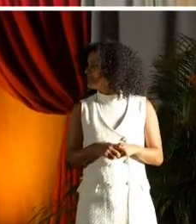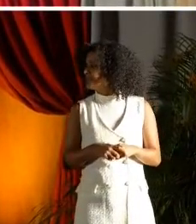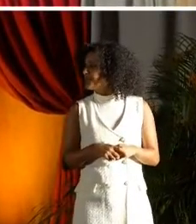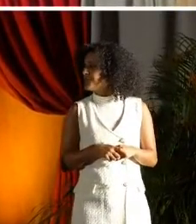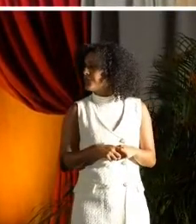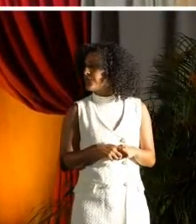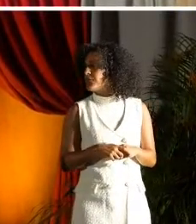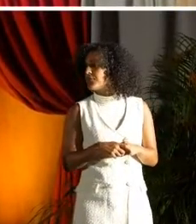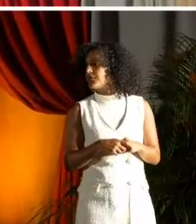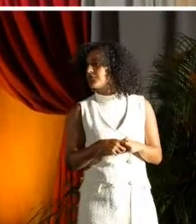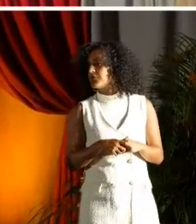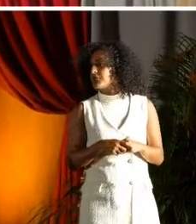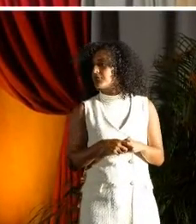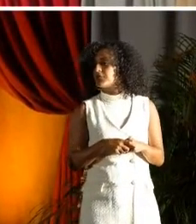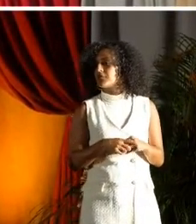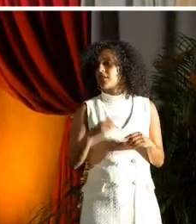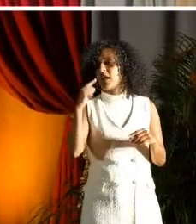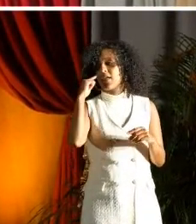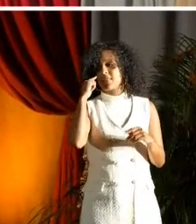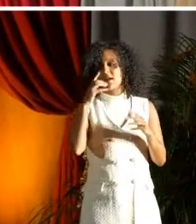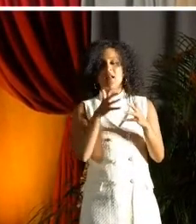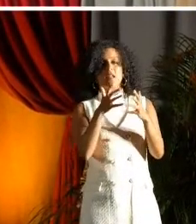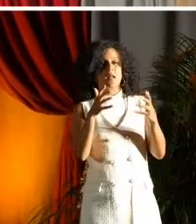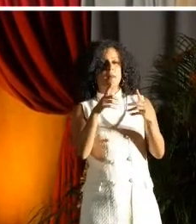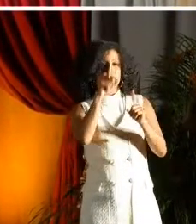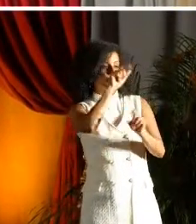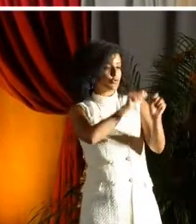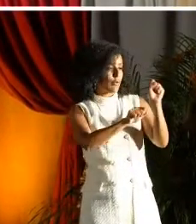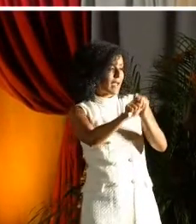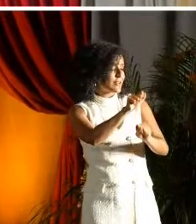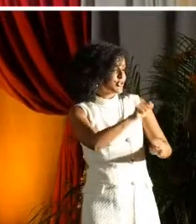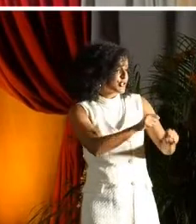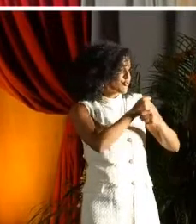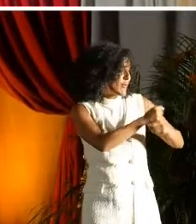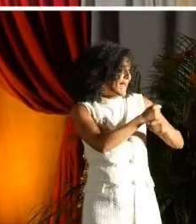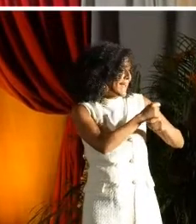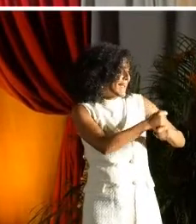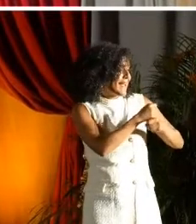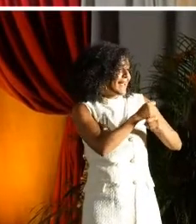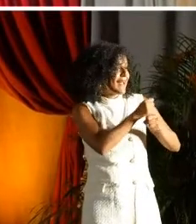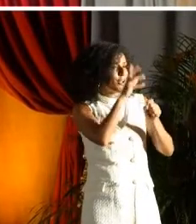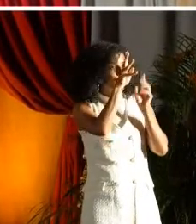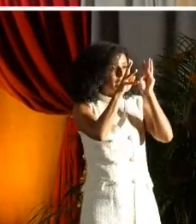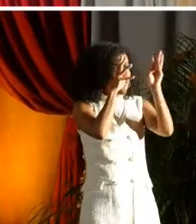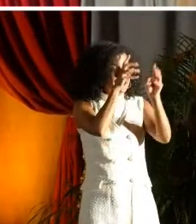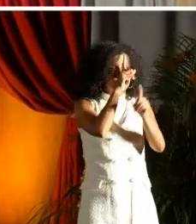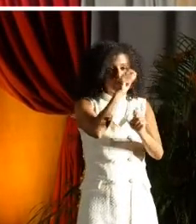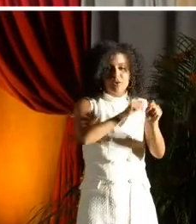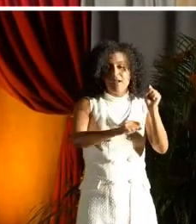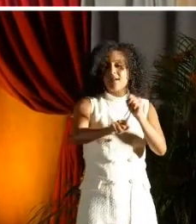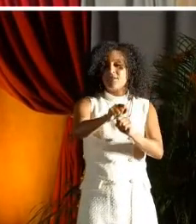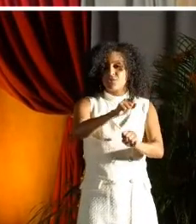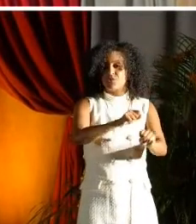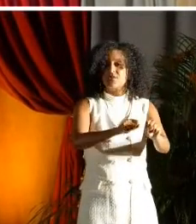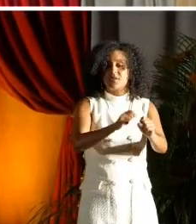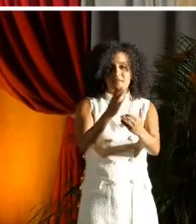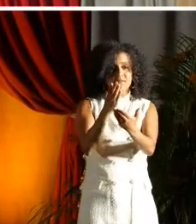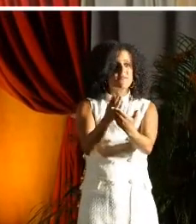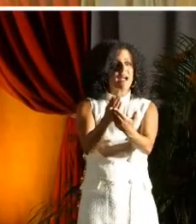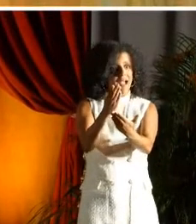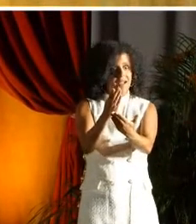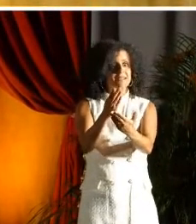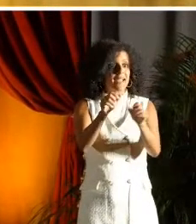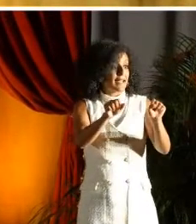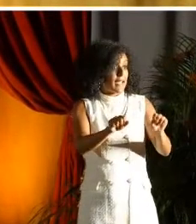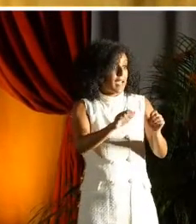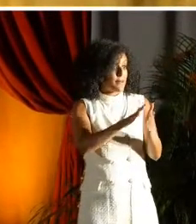You know, I think a lot about integrated strategies. I think a lot about the fact that it can